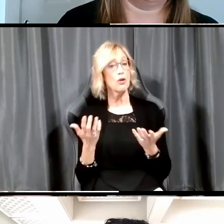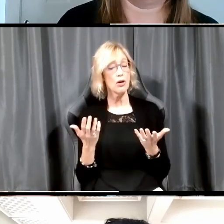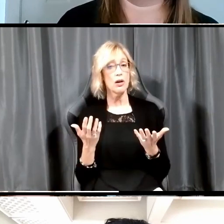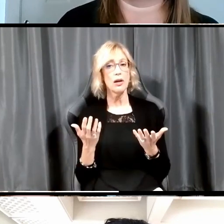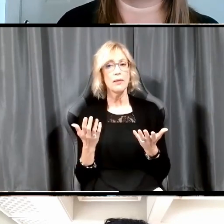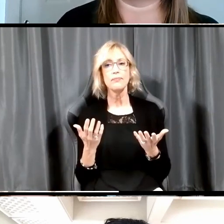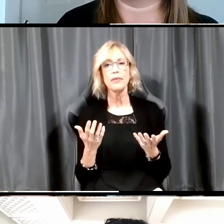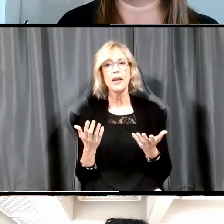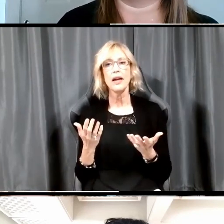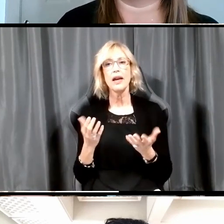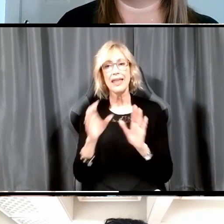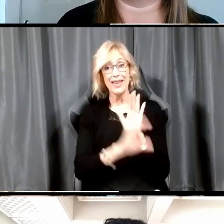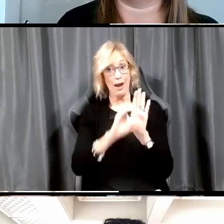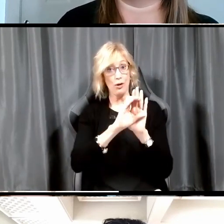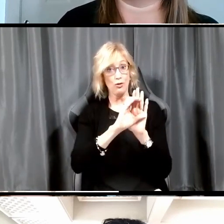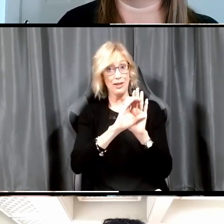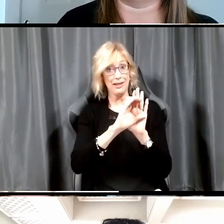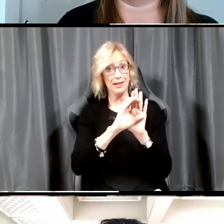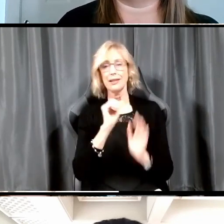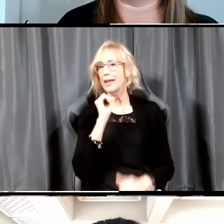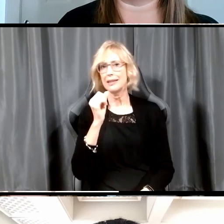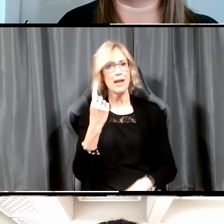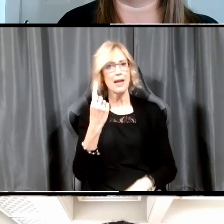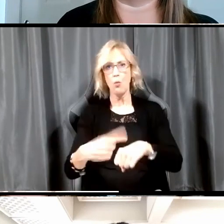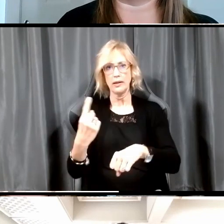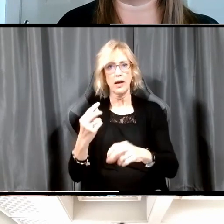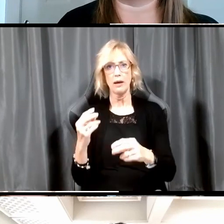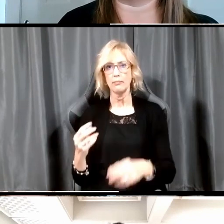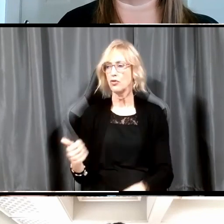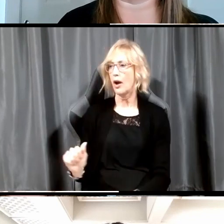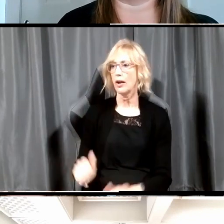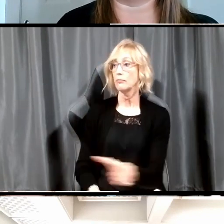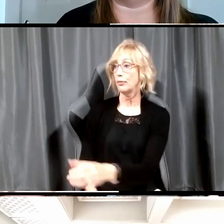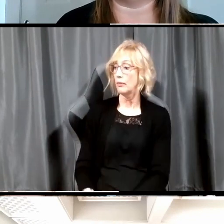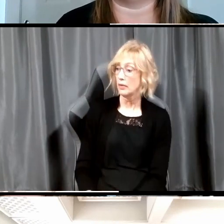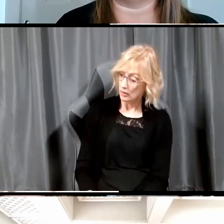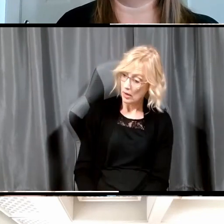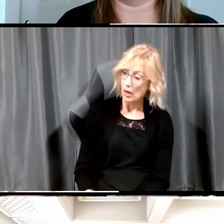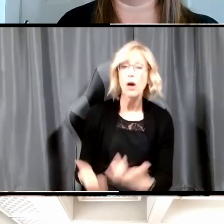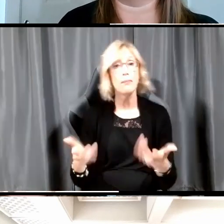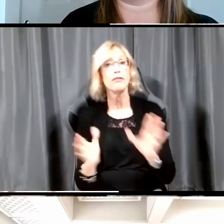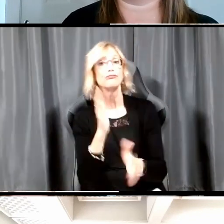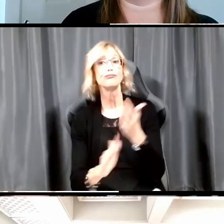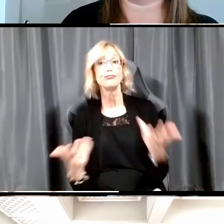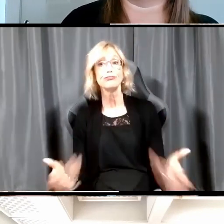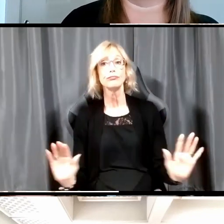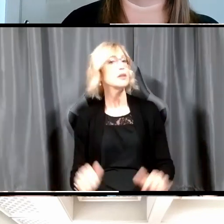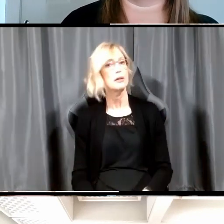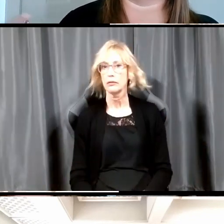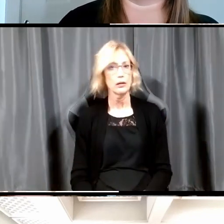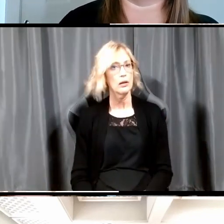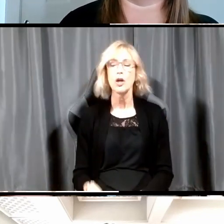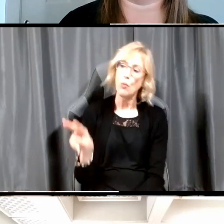the characteristics, it's not just a one-time shot. You don't just show it and present it one time. You'll want to